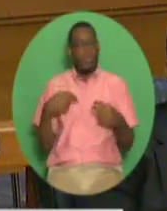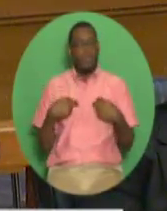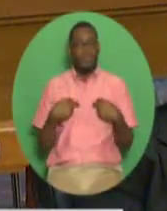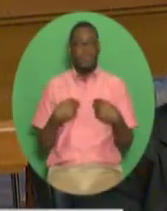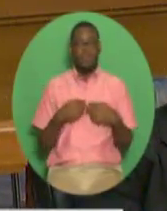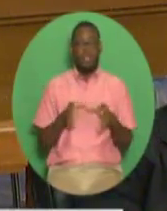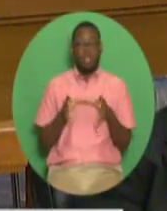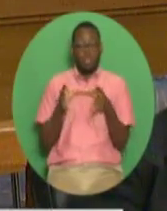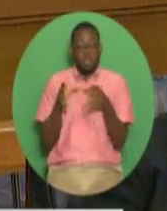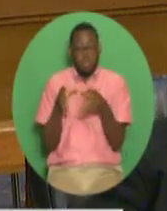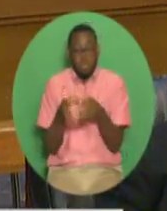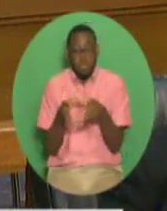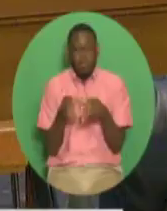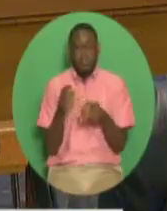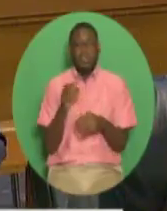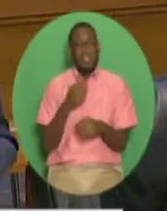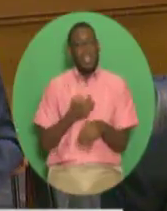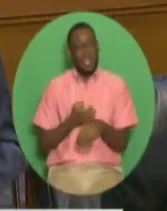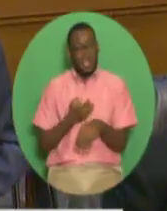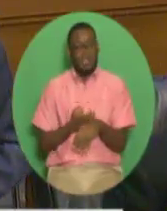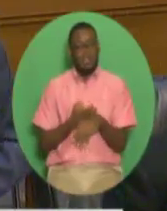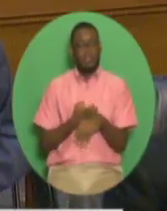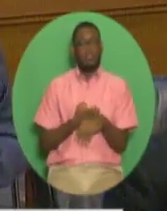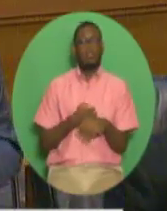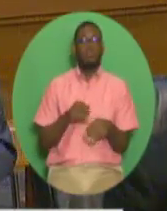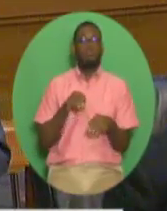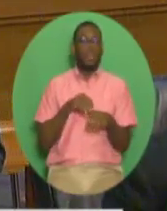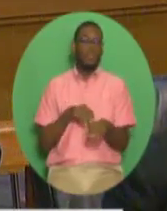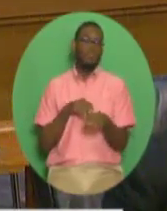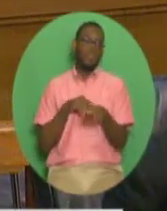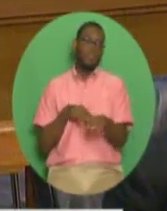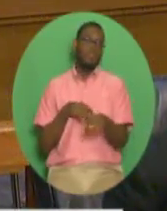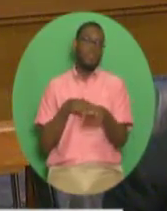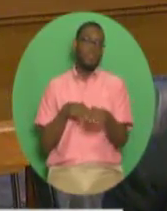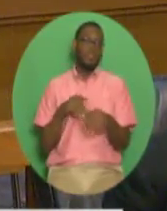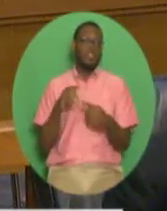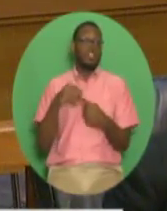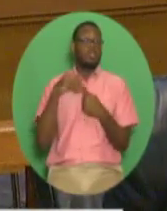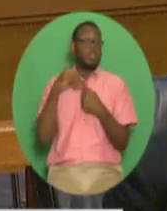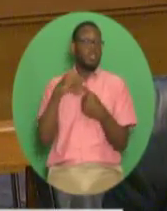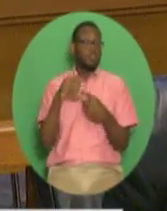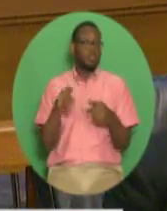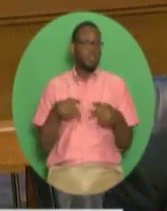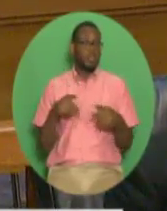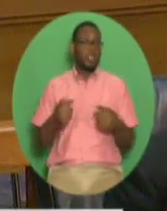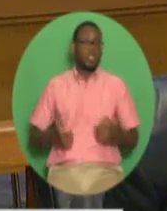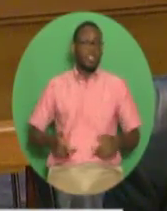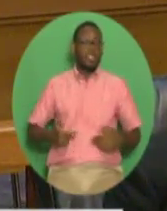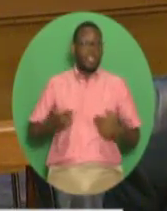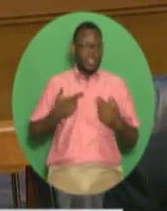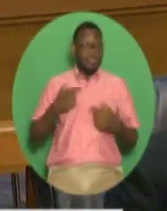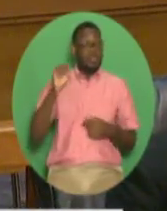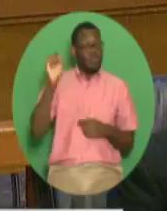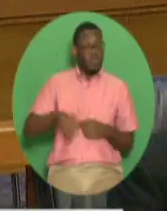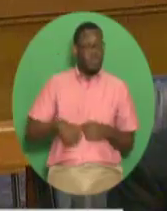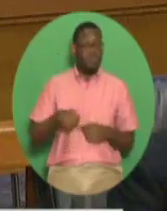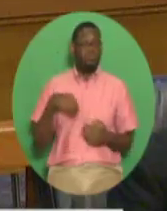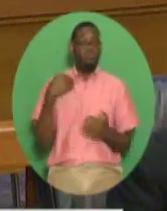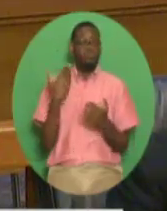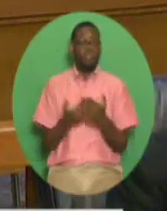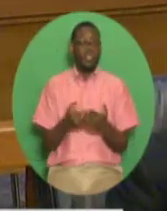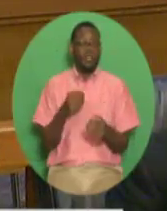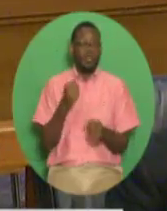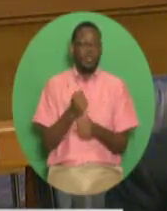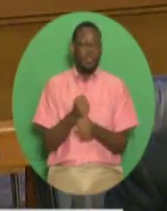with the difficulty in getting to work, especially for those who live in South and having to reach to work in Port of Spain.